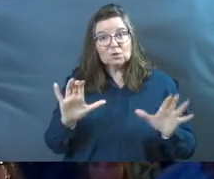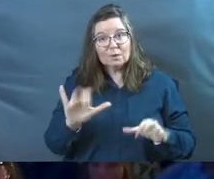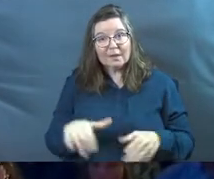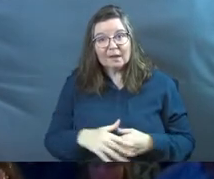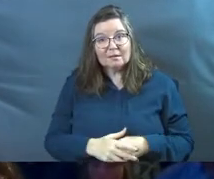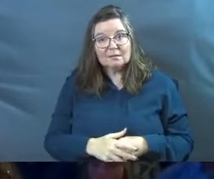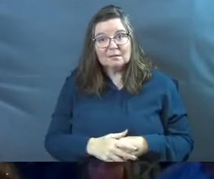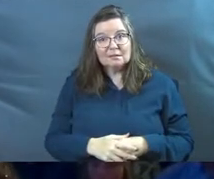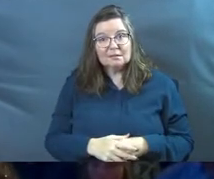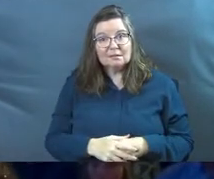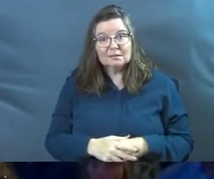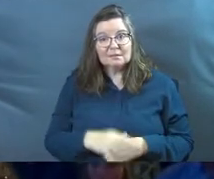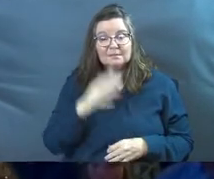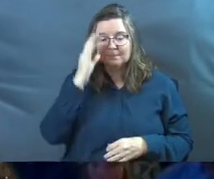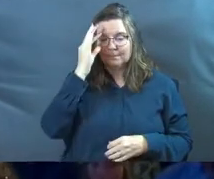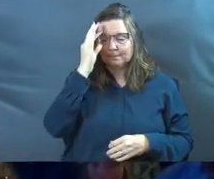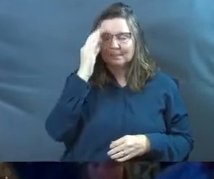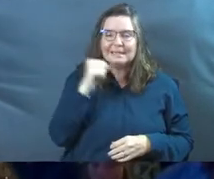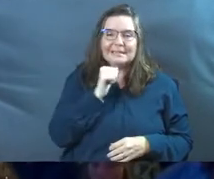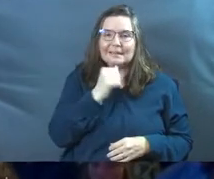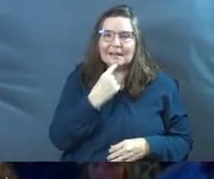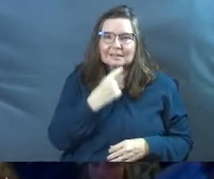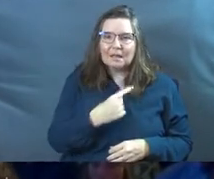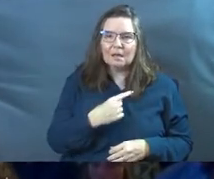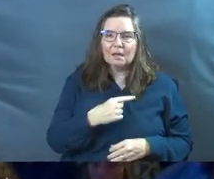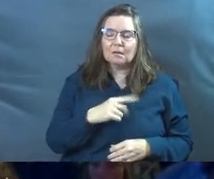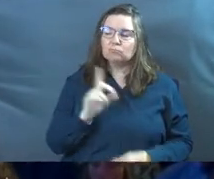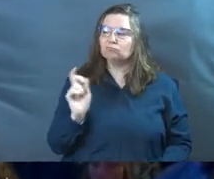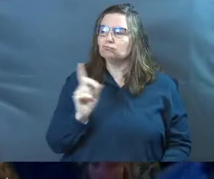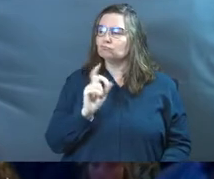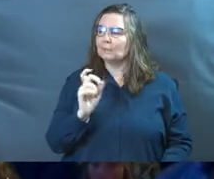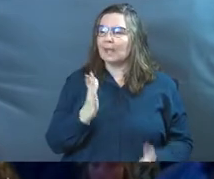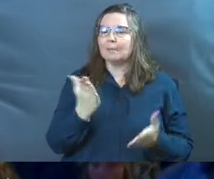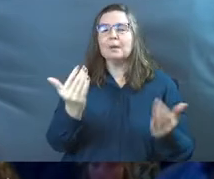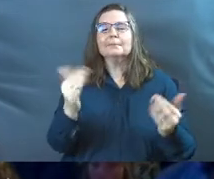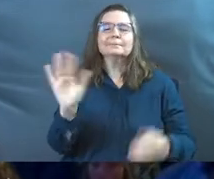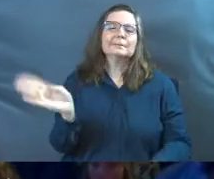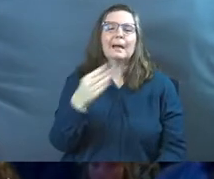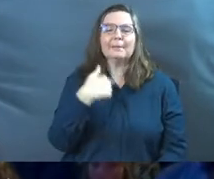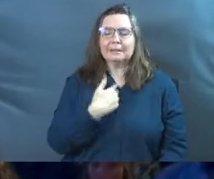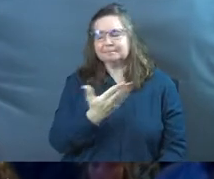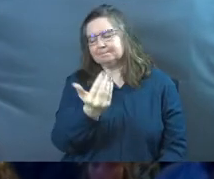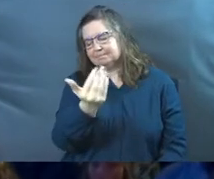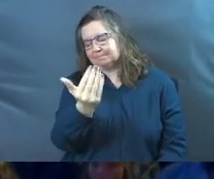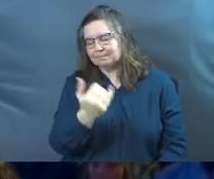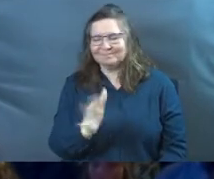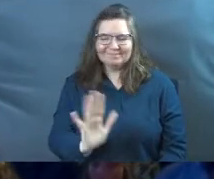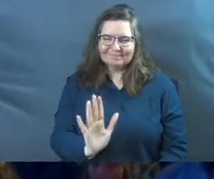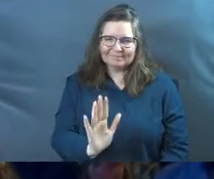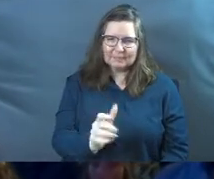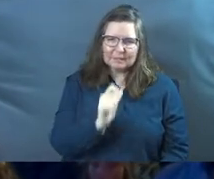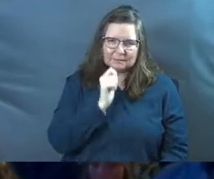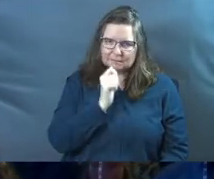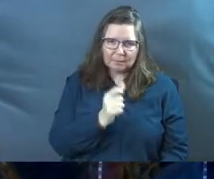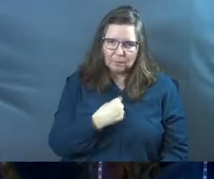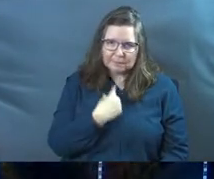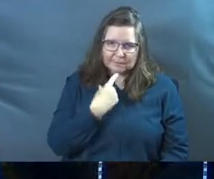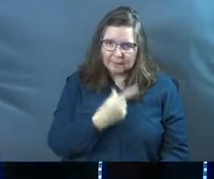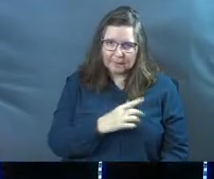doing? He's not saying, walk around and ask people to slap you. Right? That's not